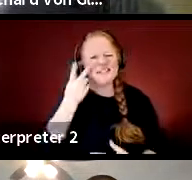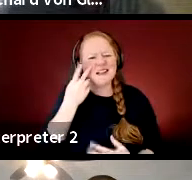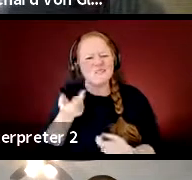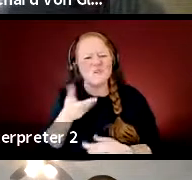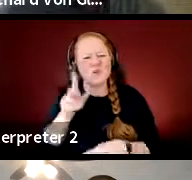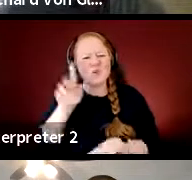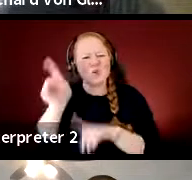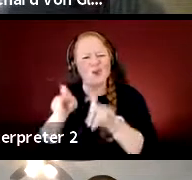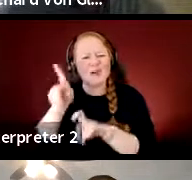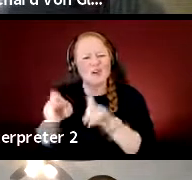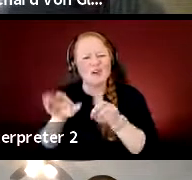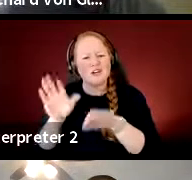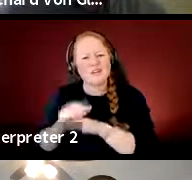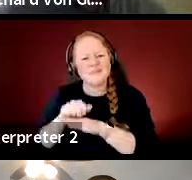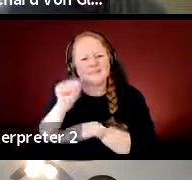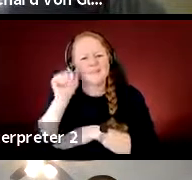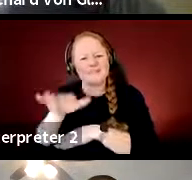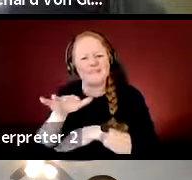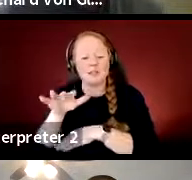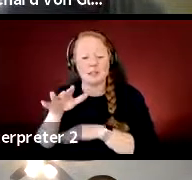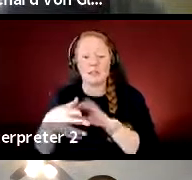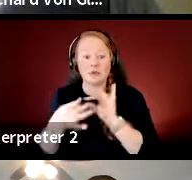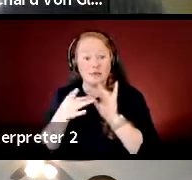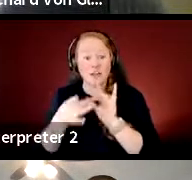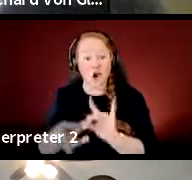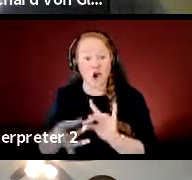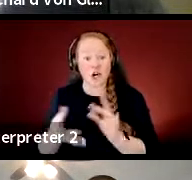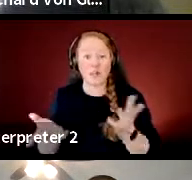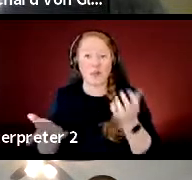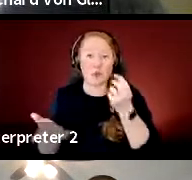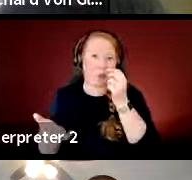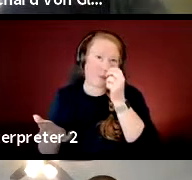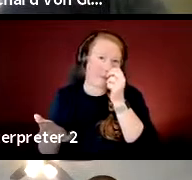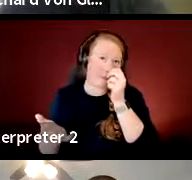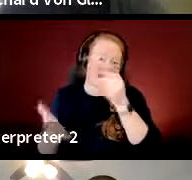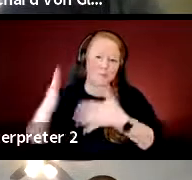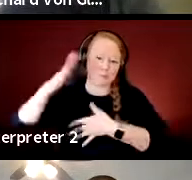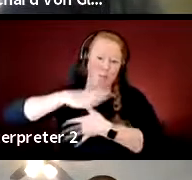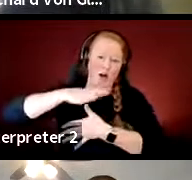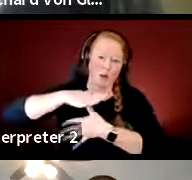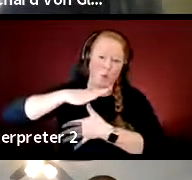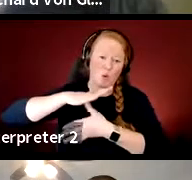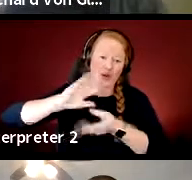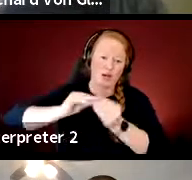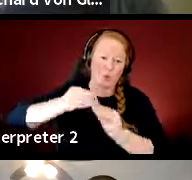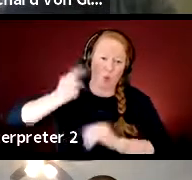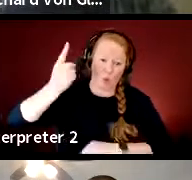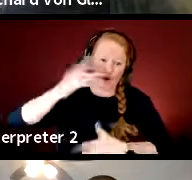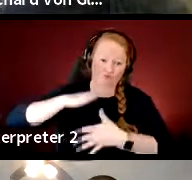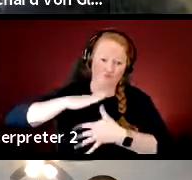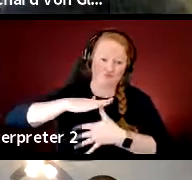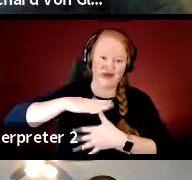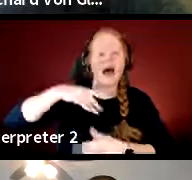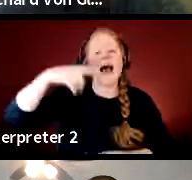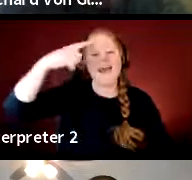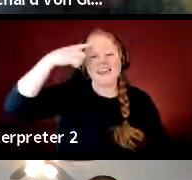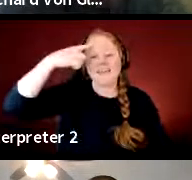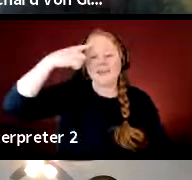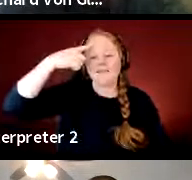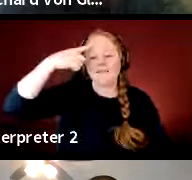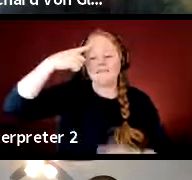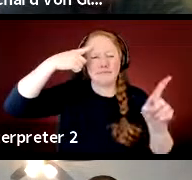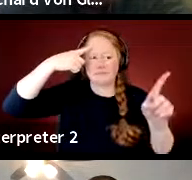out there with regards to priority number one. I think it's wonderful that you've